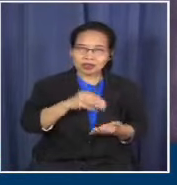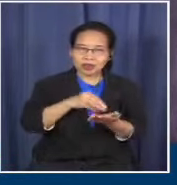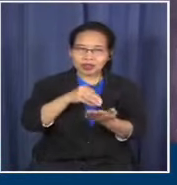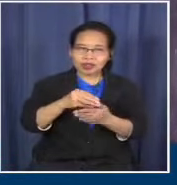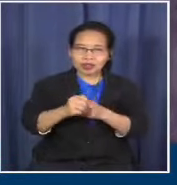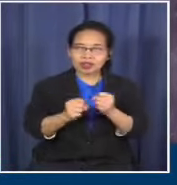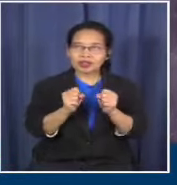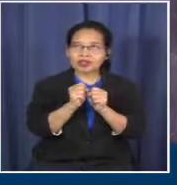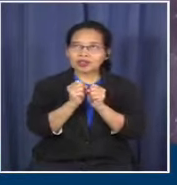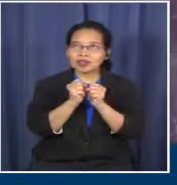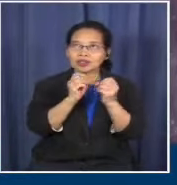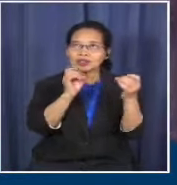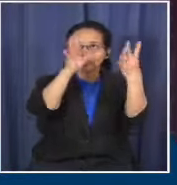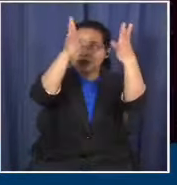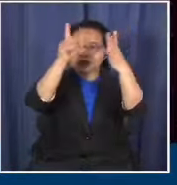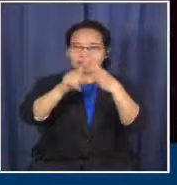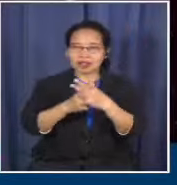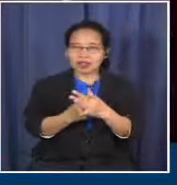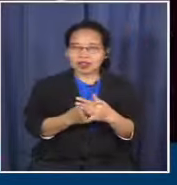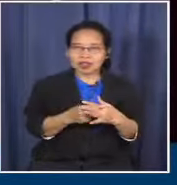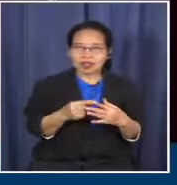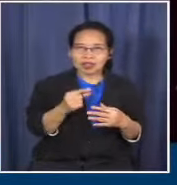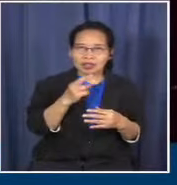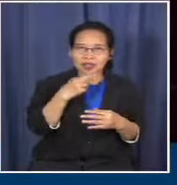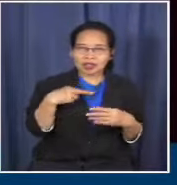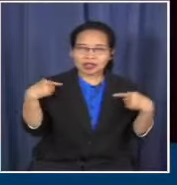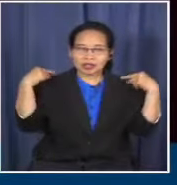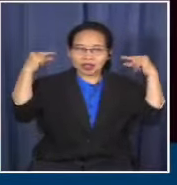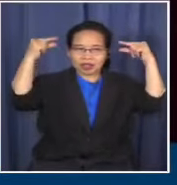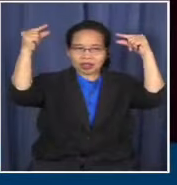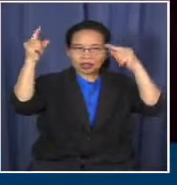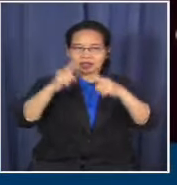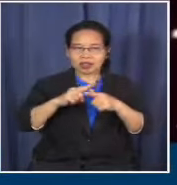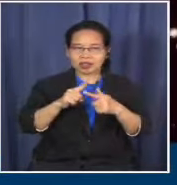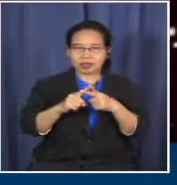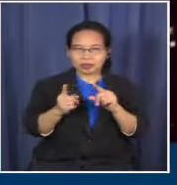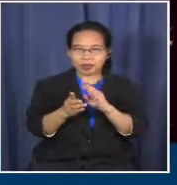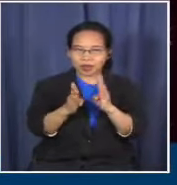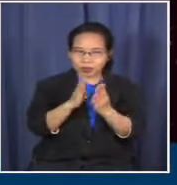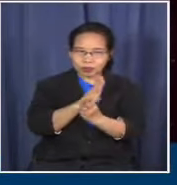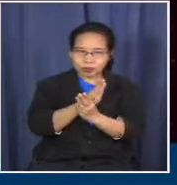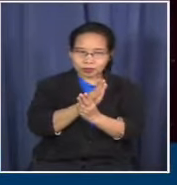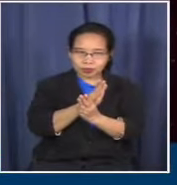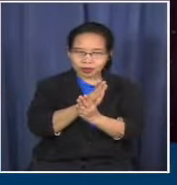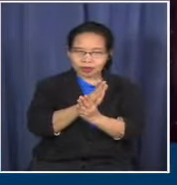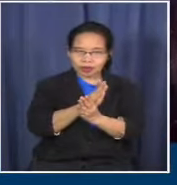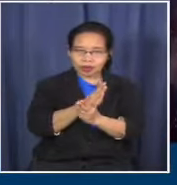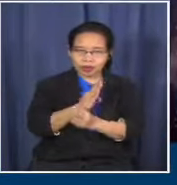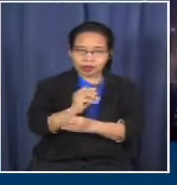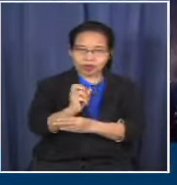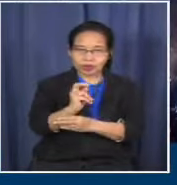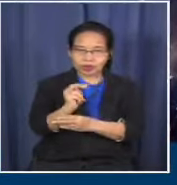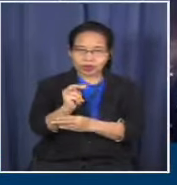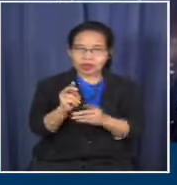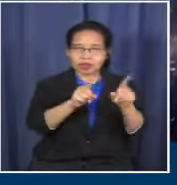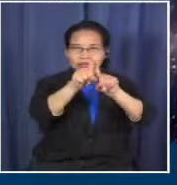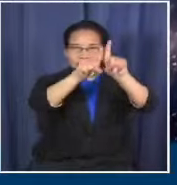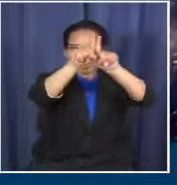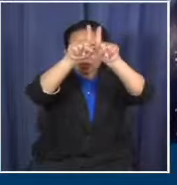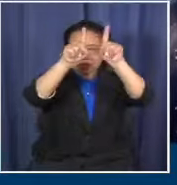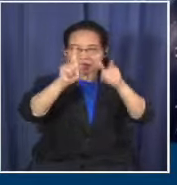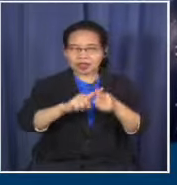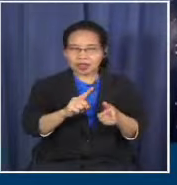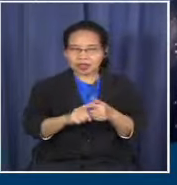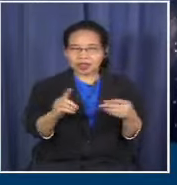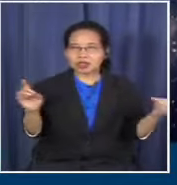7 billion years old. They explode. First, they become red giants, and then they